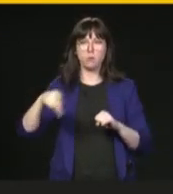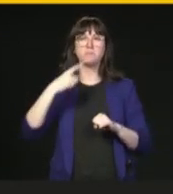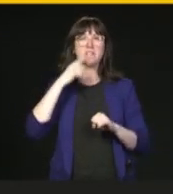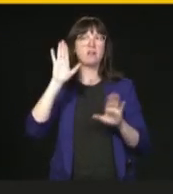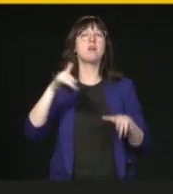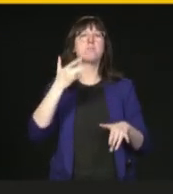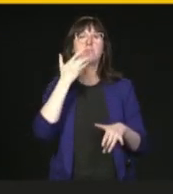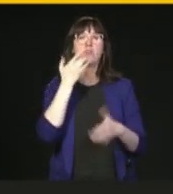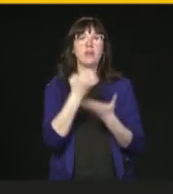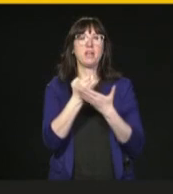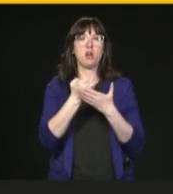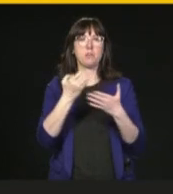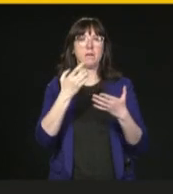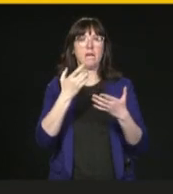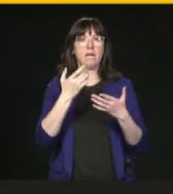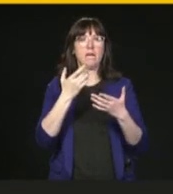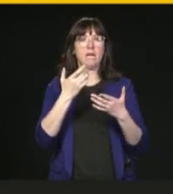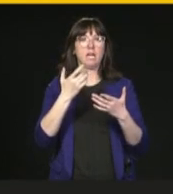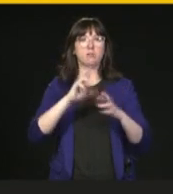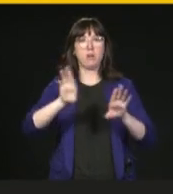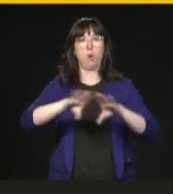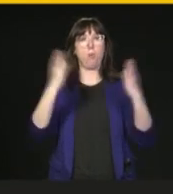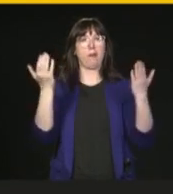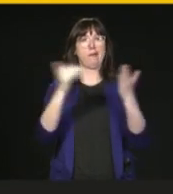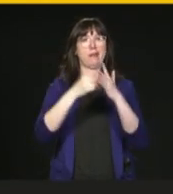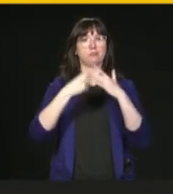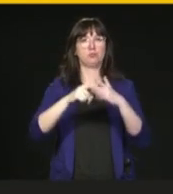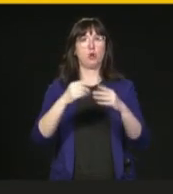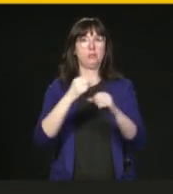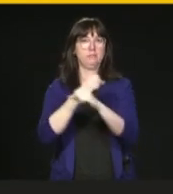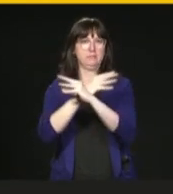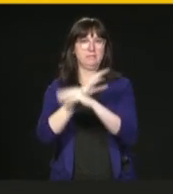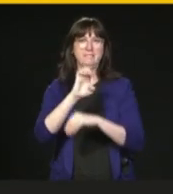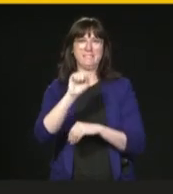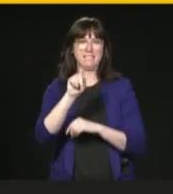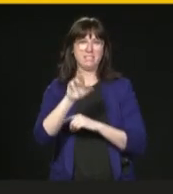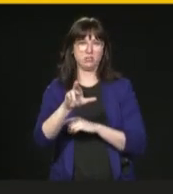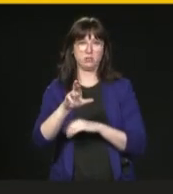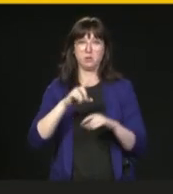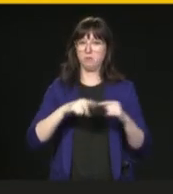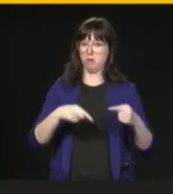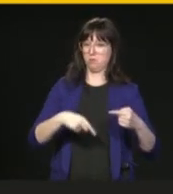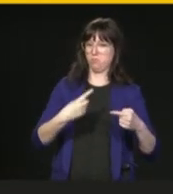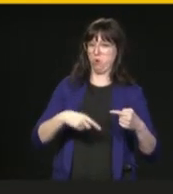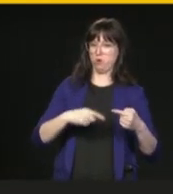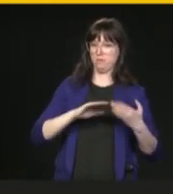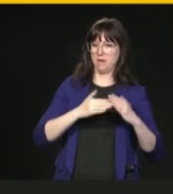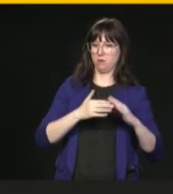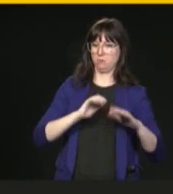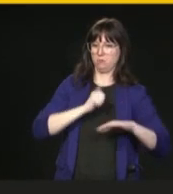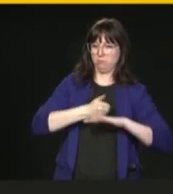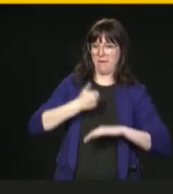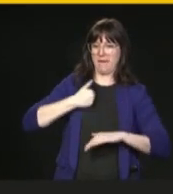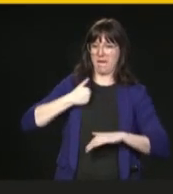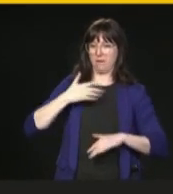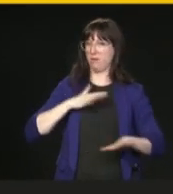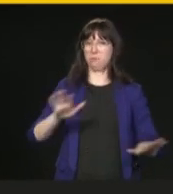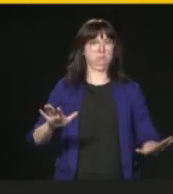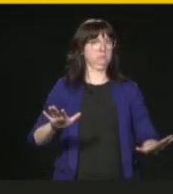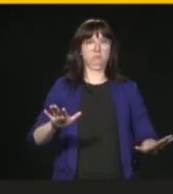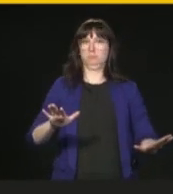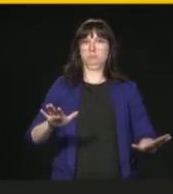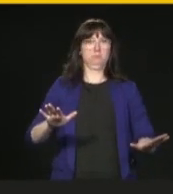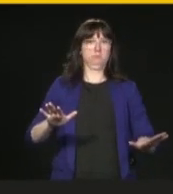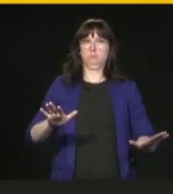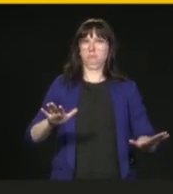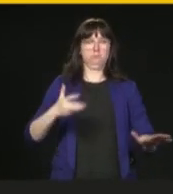the U.S. economy by Easter. Mayors of border towns in Canada are telling us they are petrified by the idea of a whole bunch of Americans coming